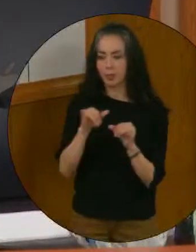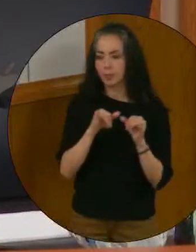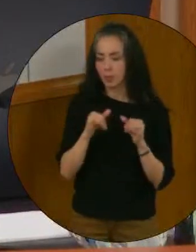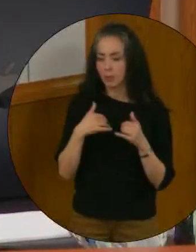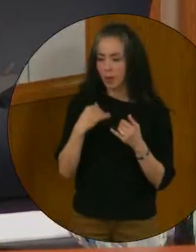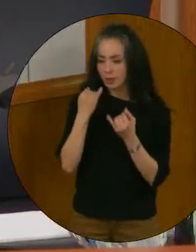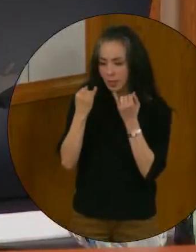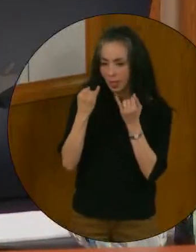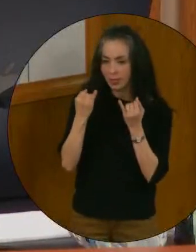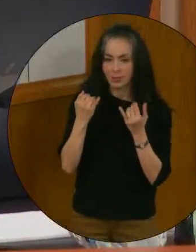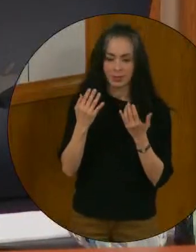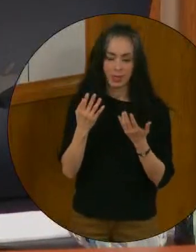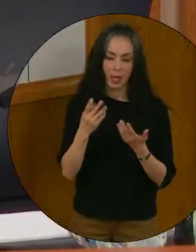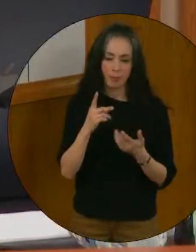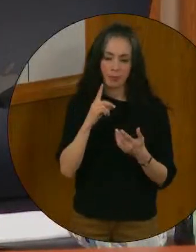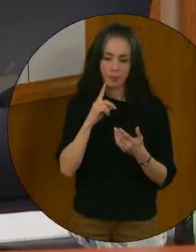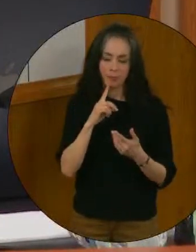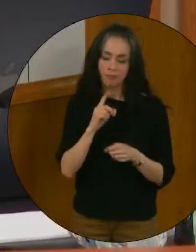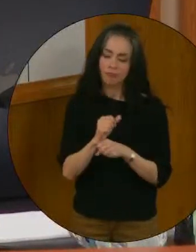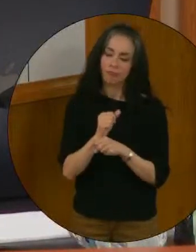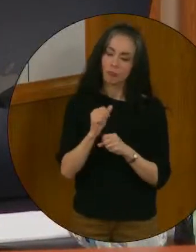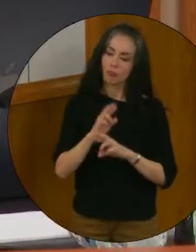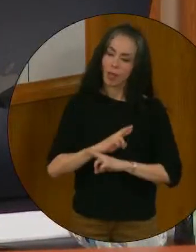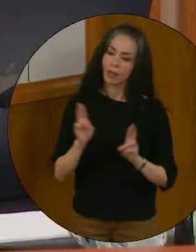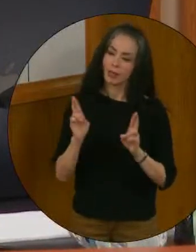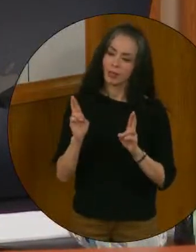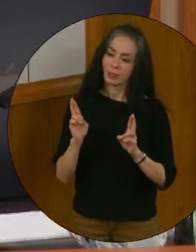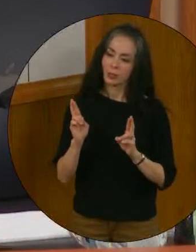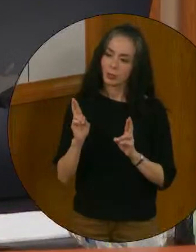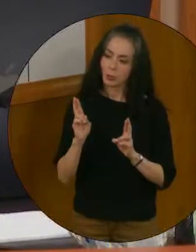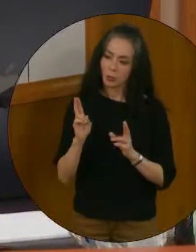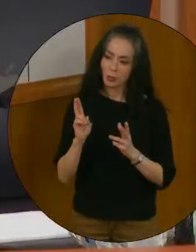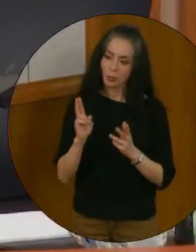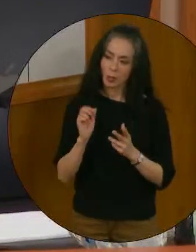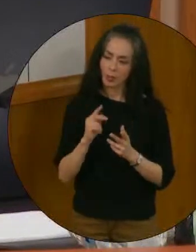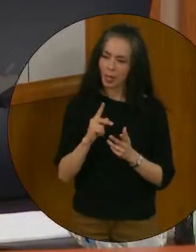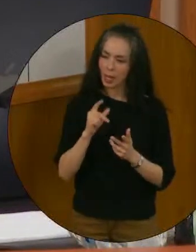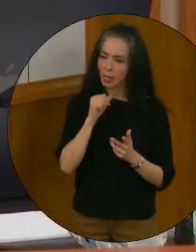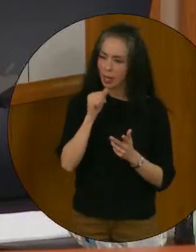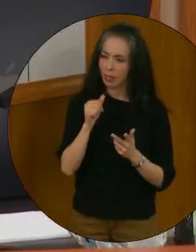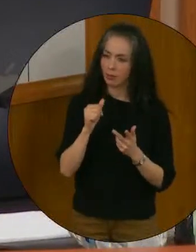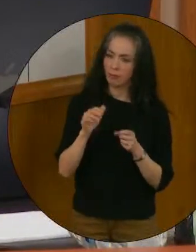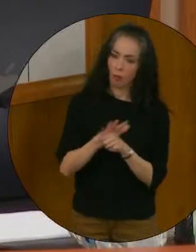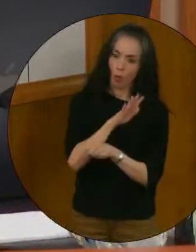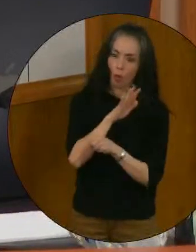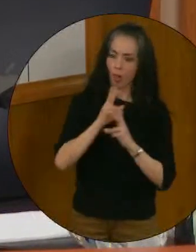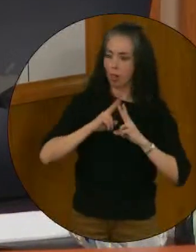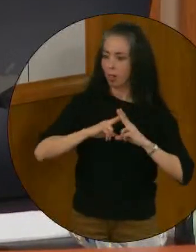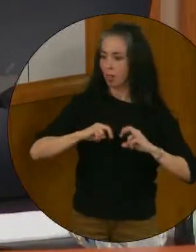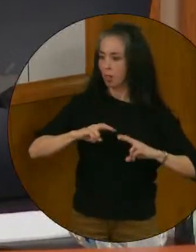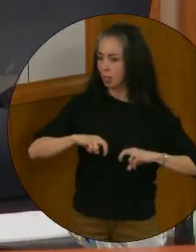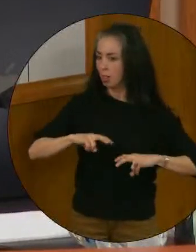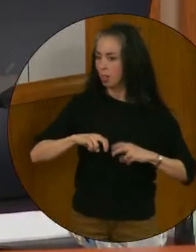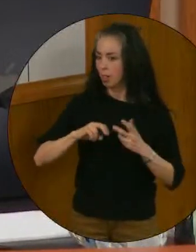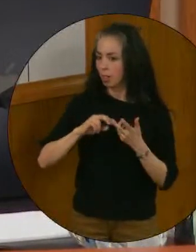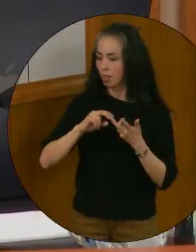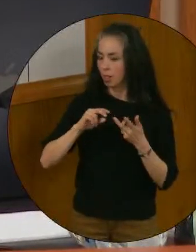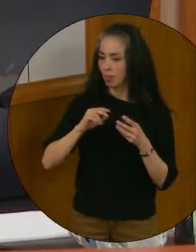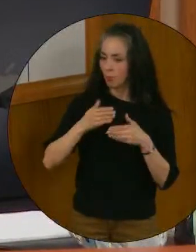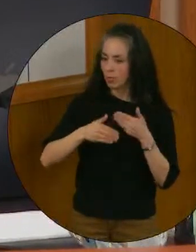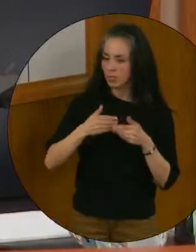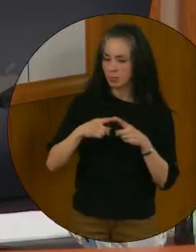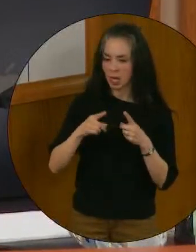and I'm definitely ready to come back. Well, not quite, haven't digested it yet, but I will be back in May to throw them all out